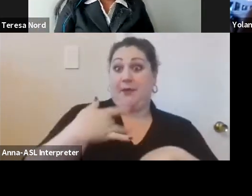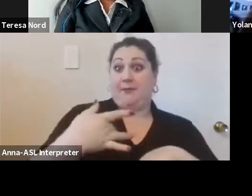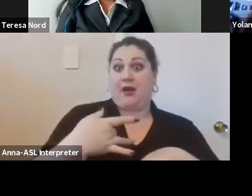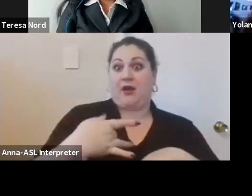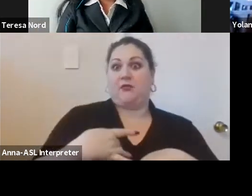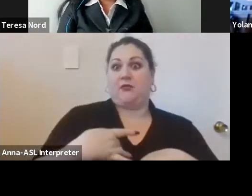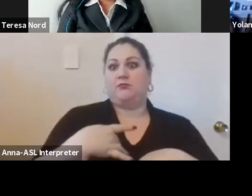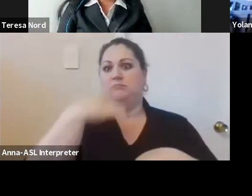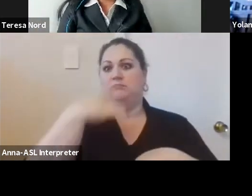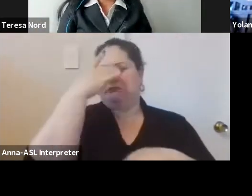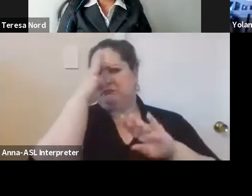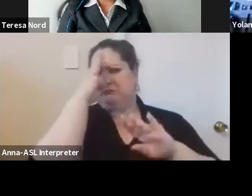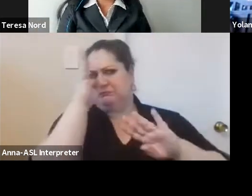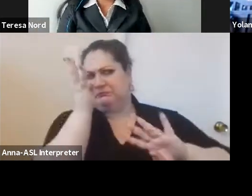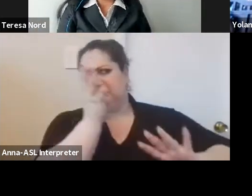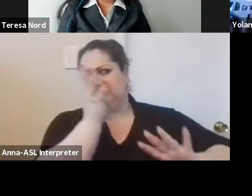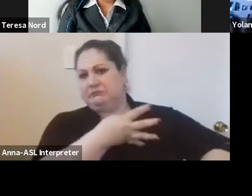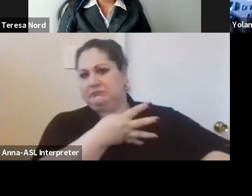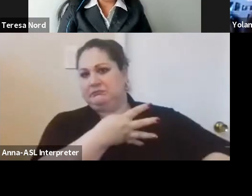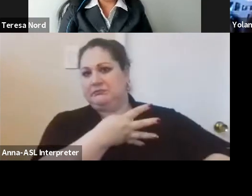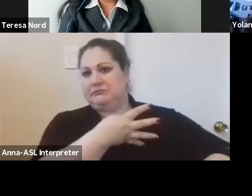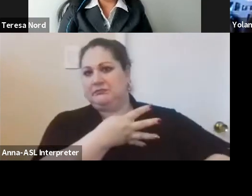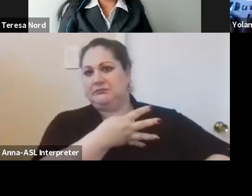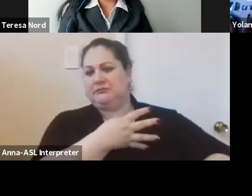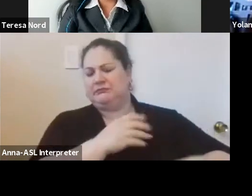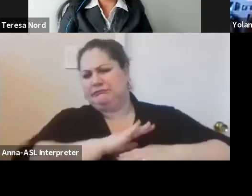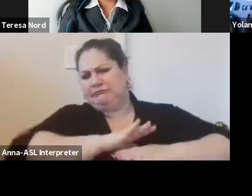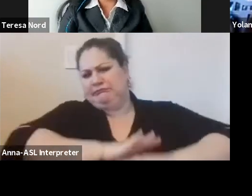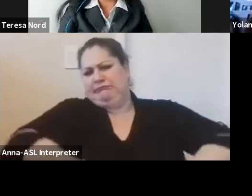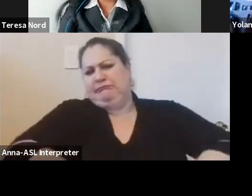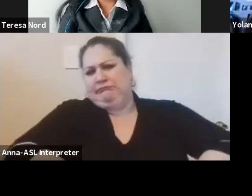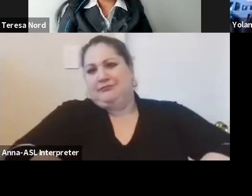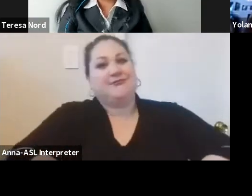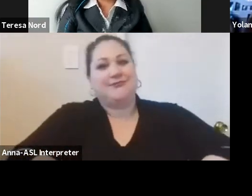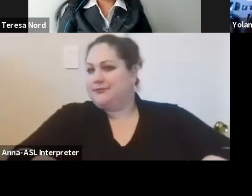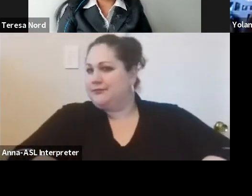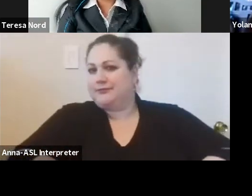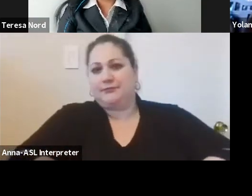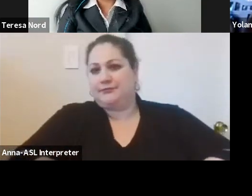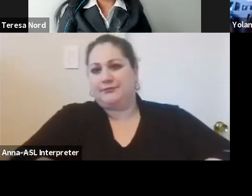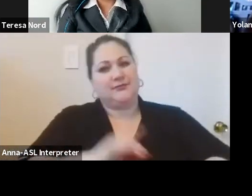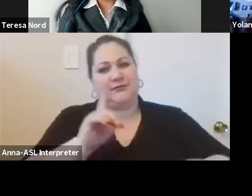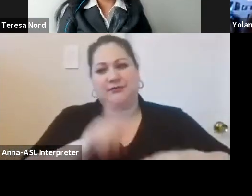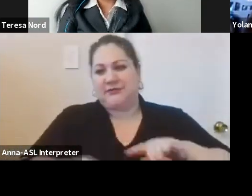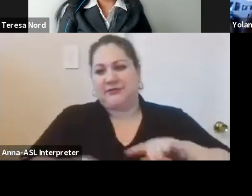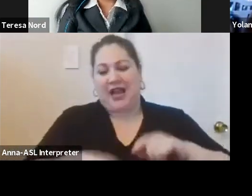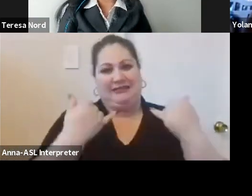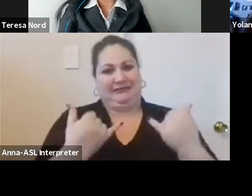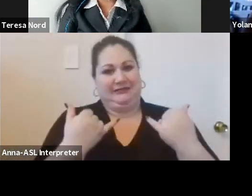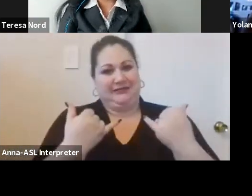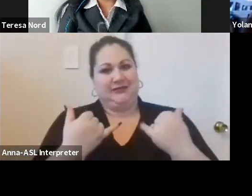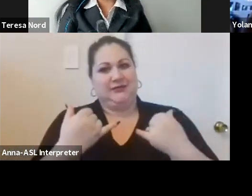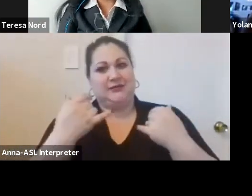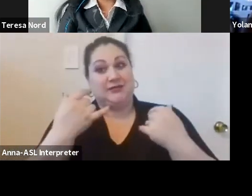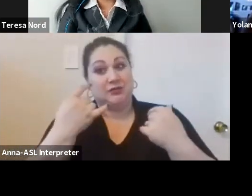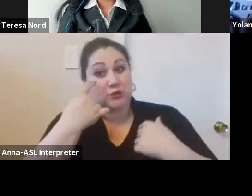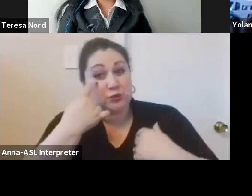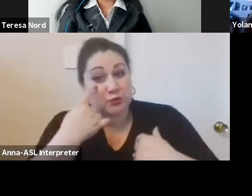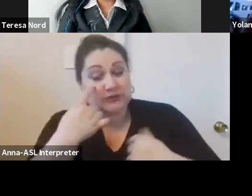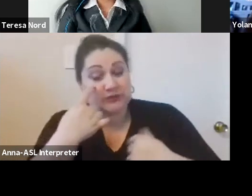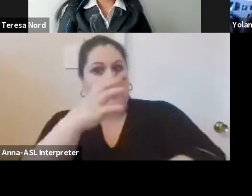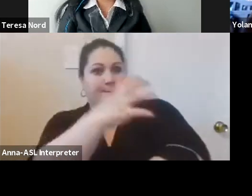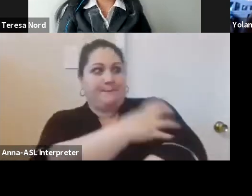away. And what we witnessed today is the power of speaking truth, the power of sitting and